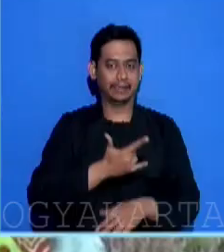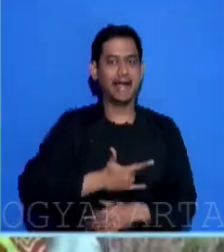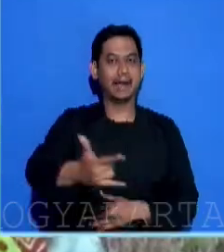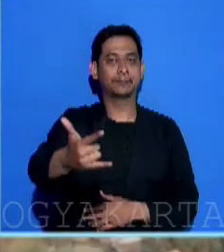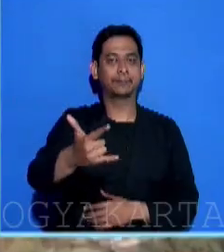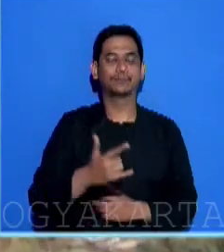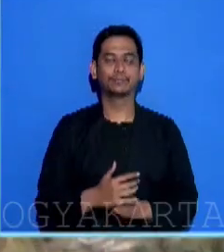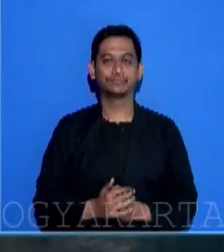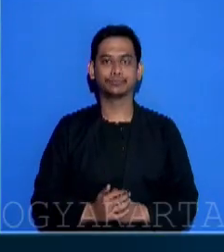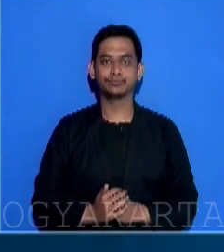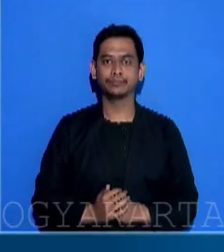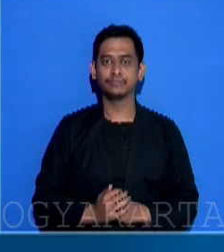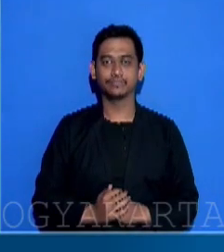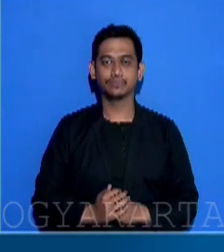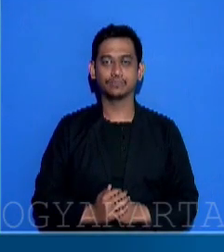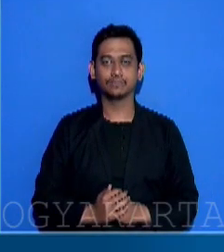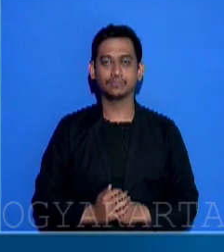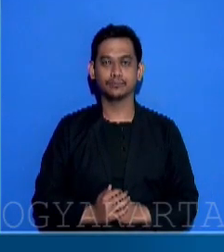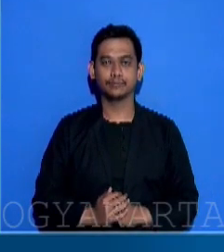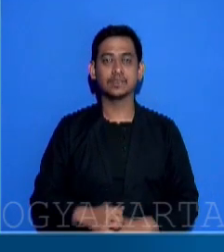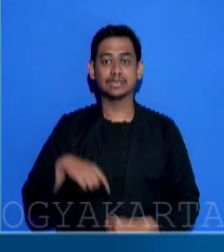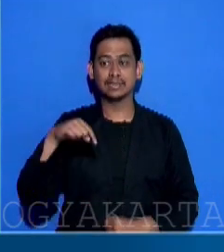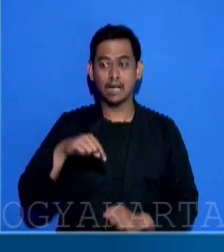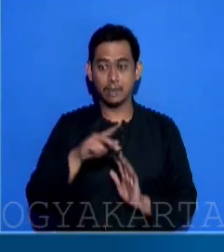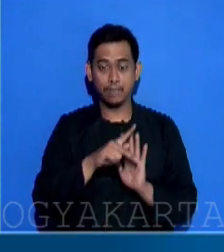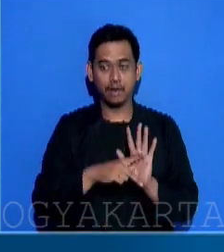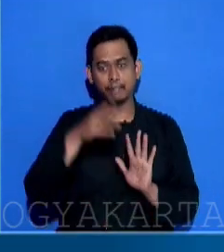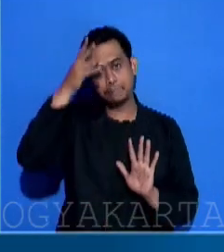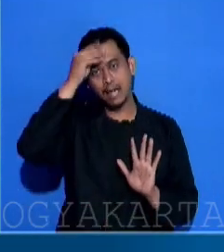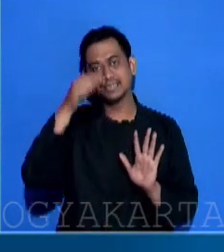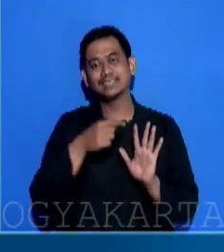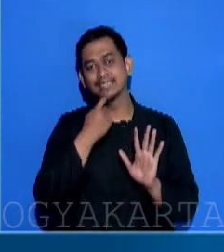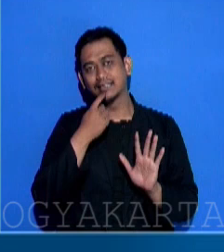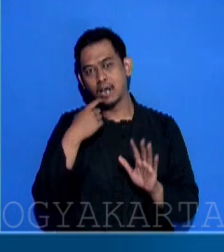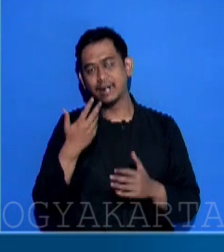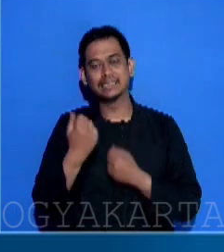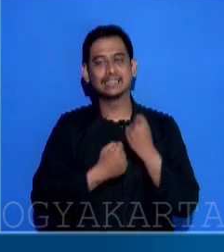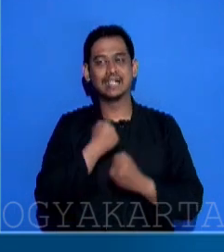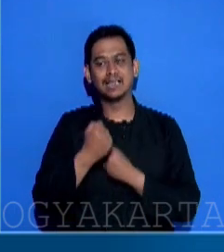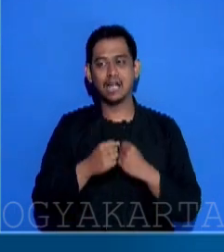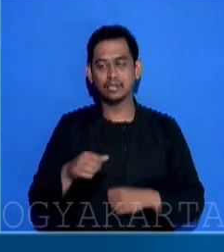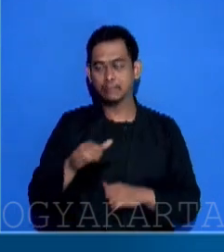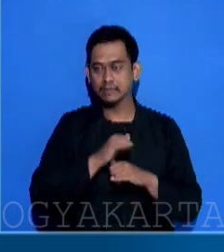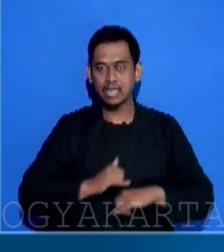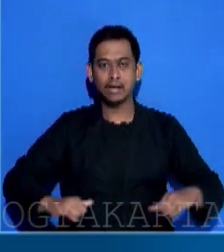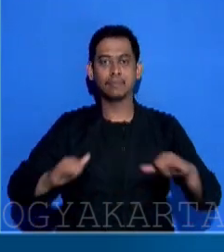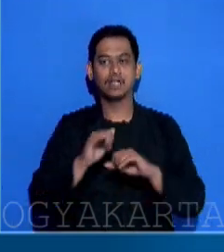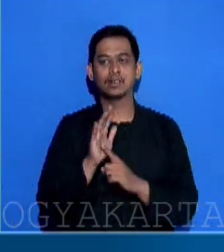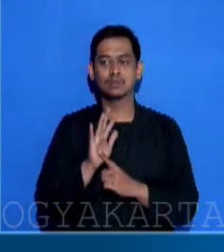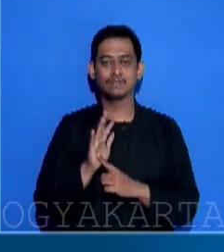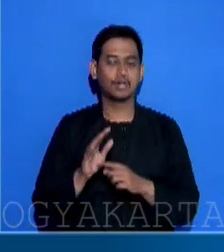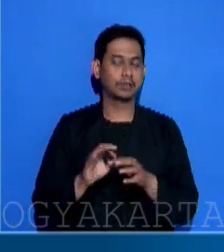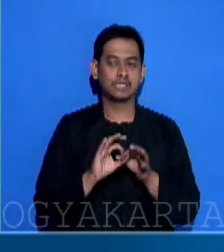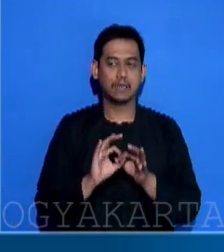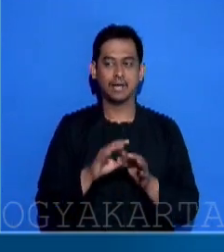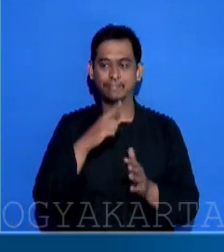selalu. This program today, a tree planting action with my students and my colleagues, is very